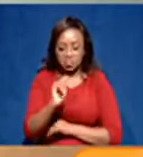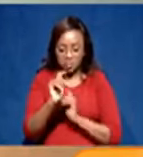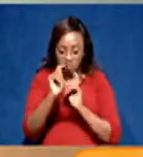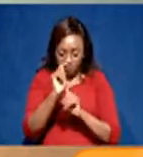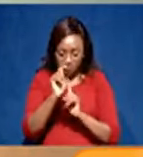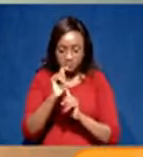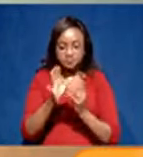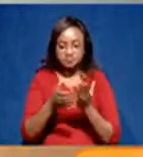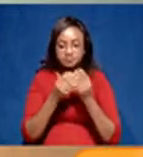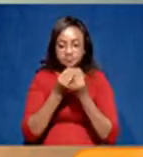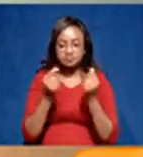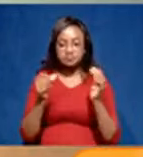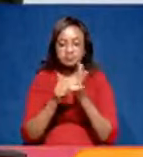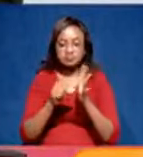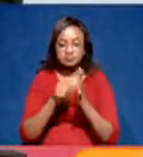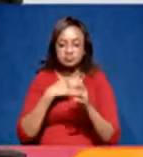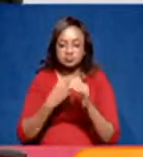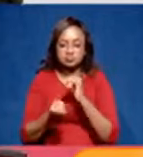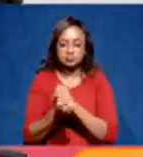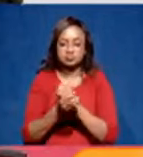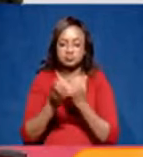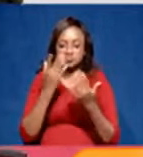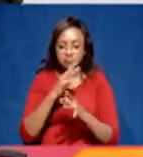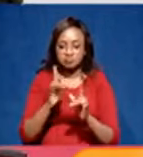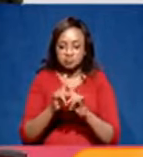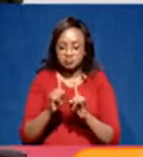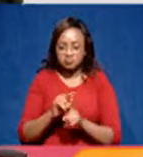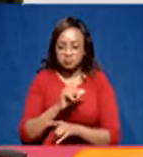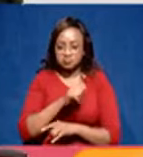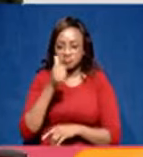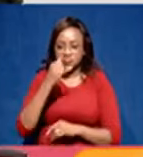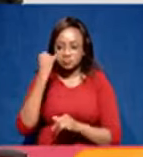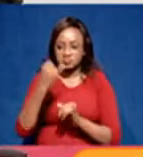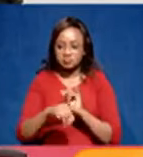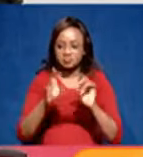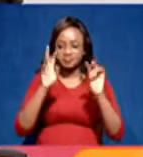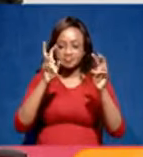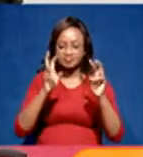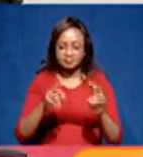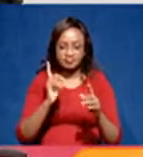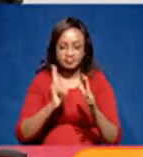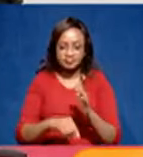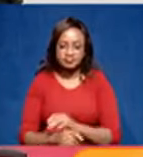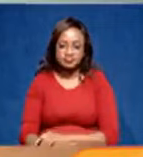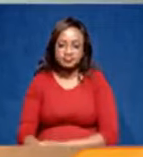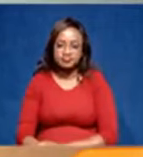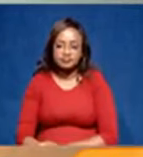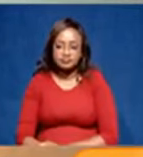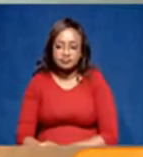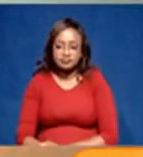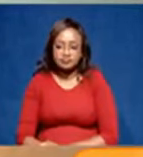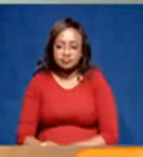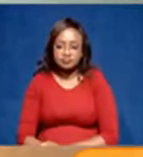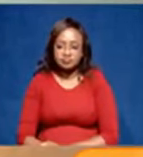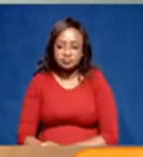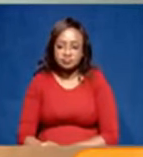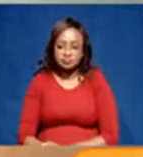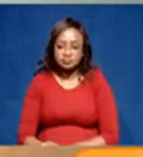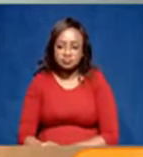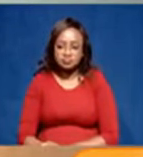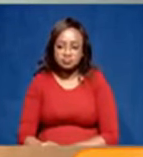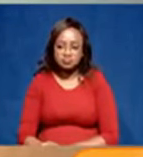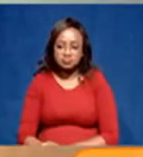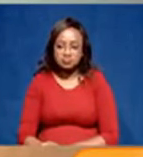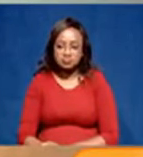have highlighted here. And the last issue, which is most important, in terms of premiums under NHIF, it looks like it was kind